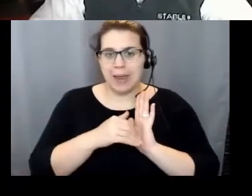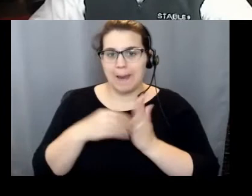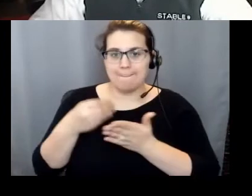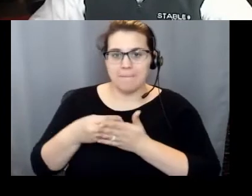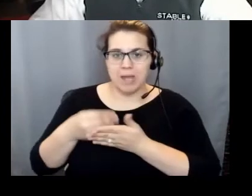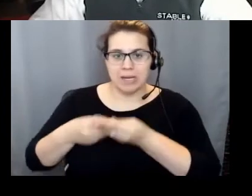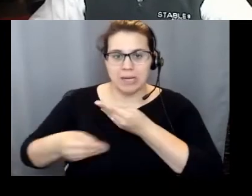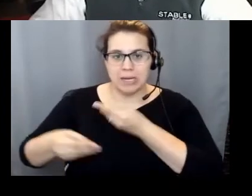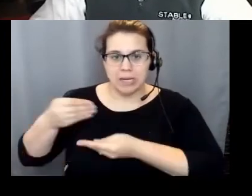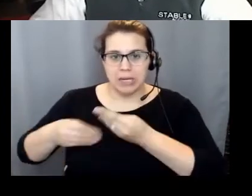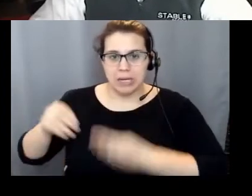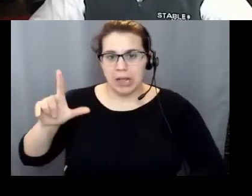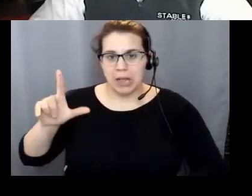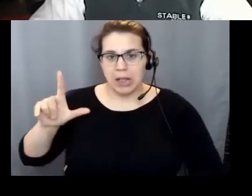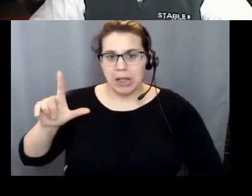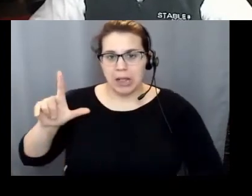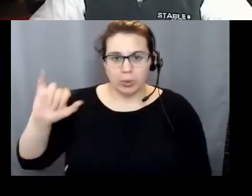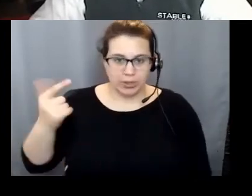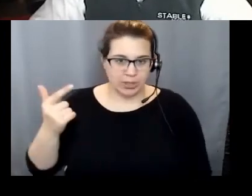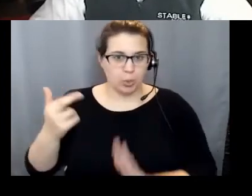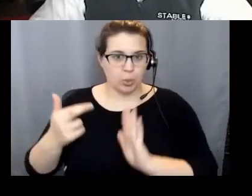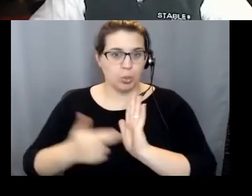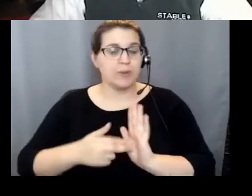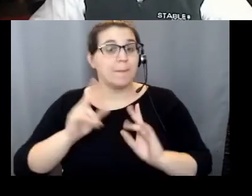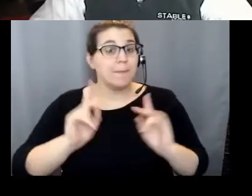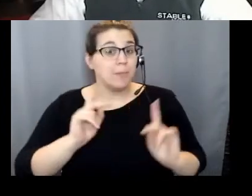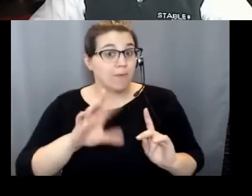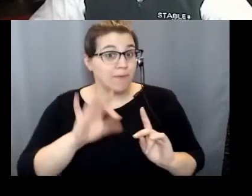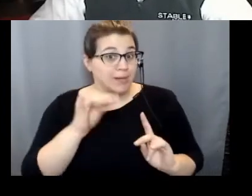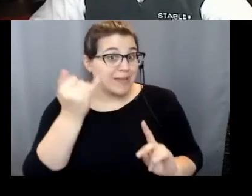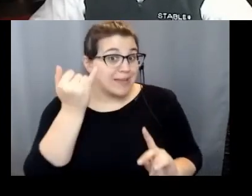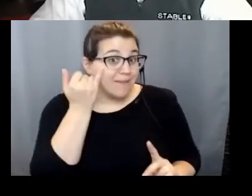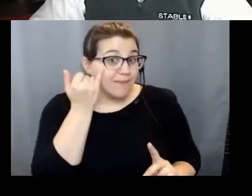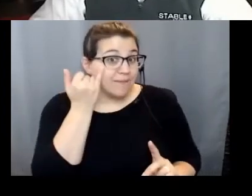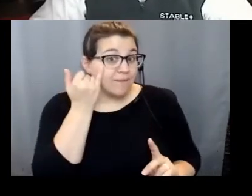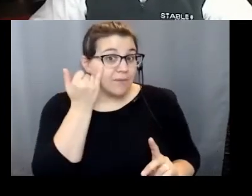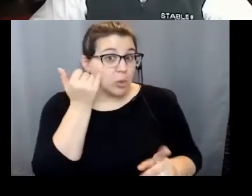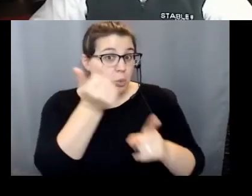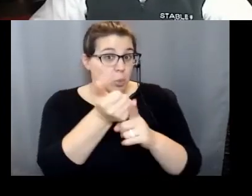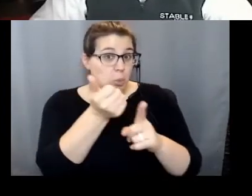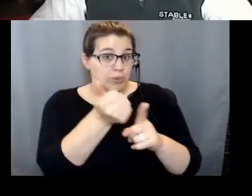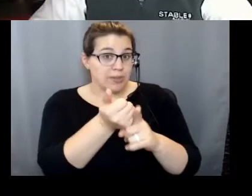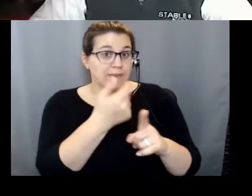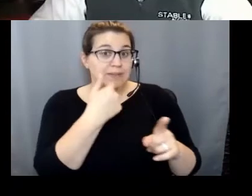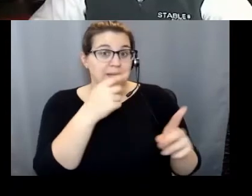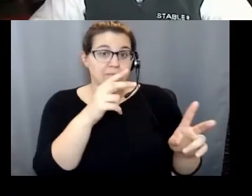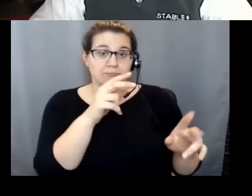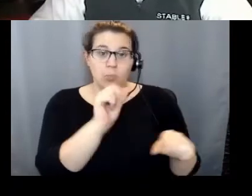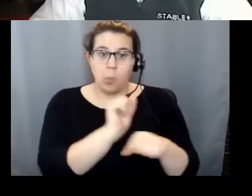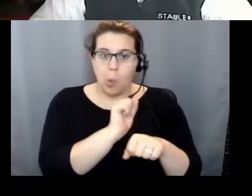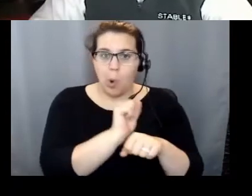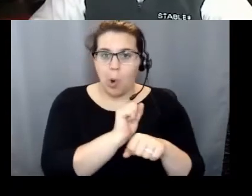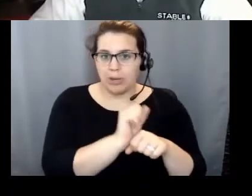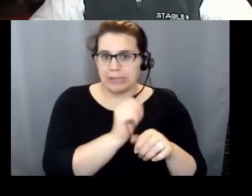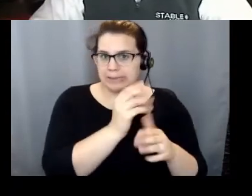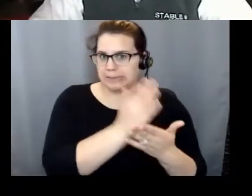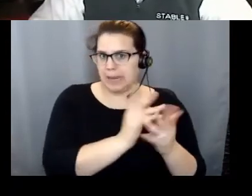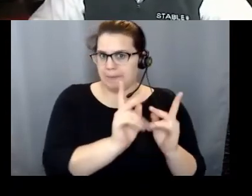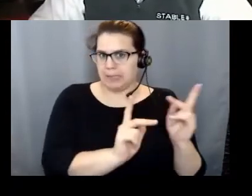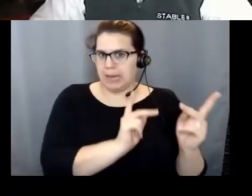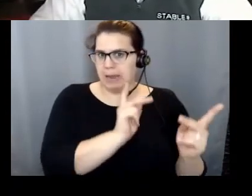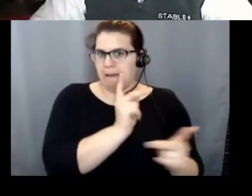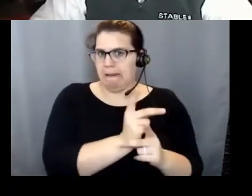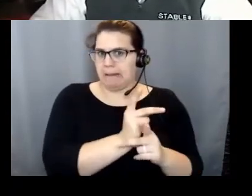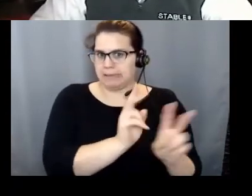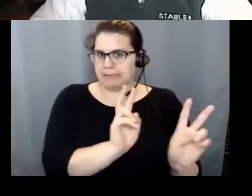regulations. And they found that if individuals that are employed identify themselves in certain types of industries, that may